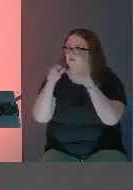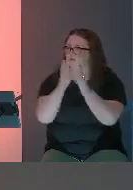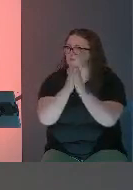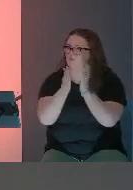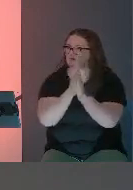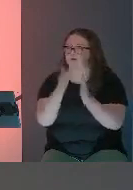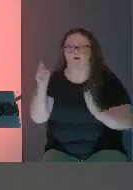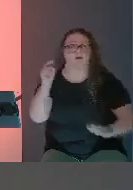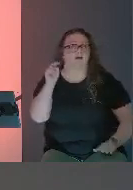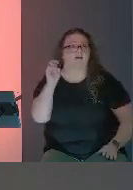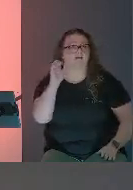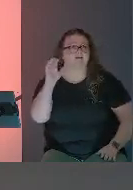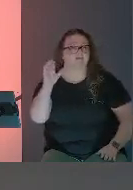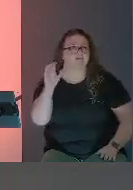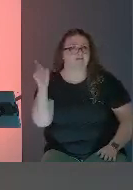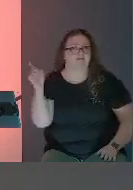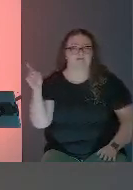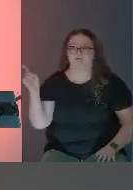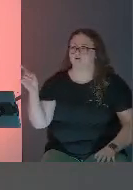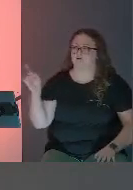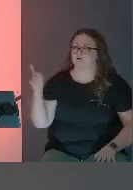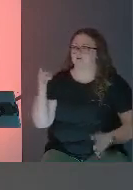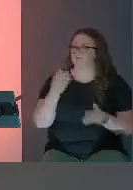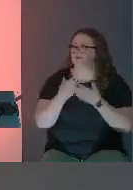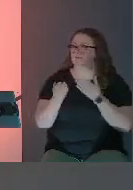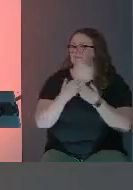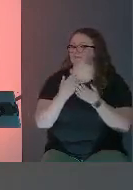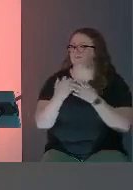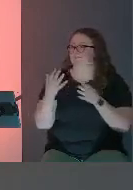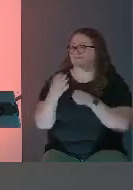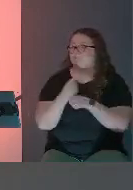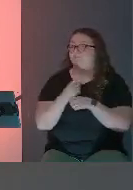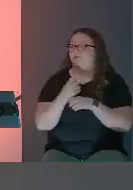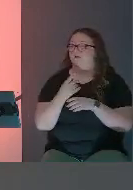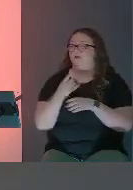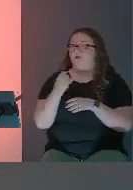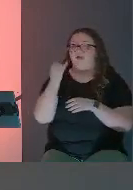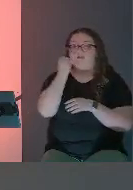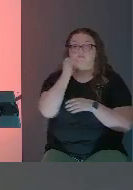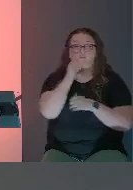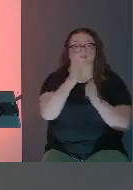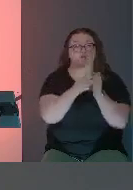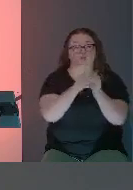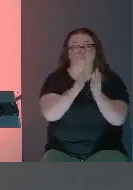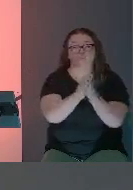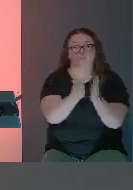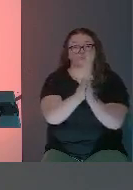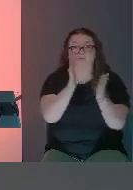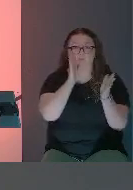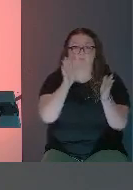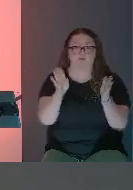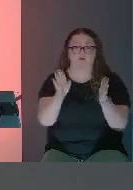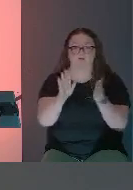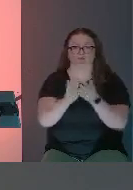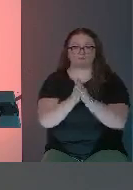we deviate, you are going to get zapped. And you will get shocked.